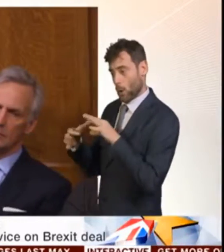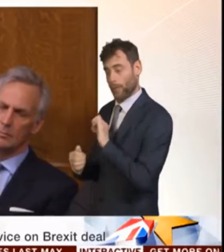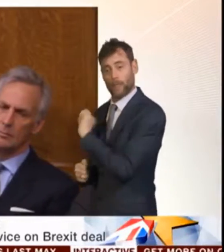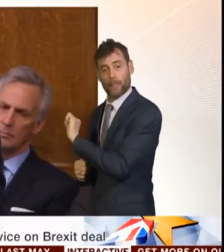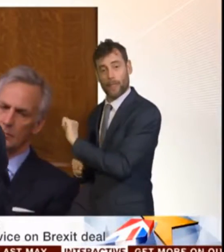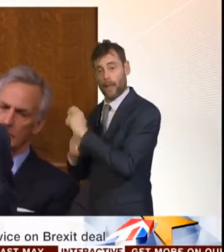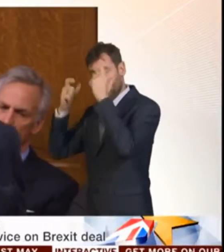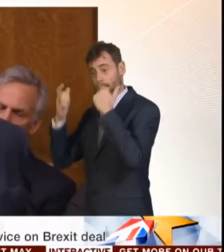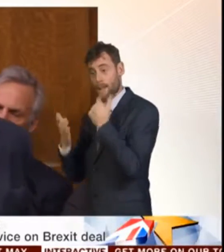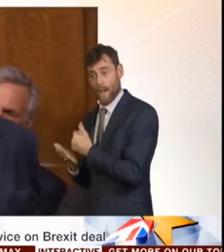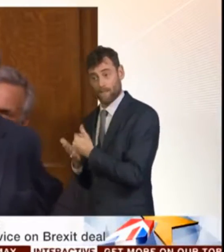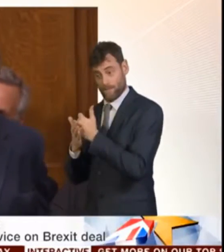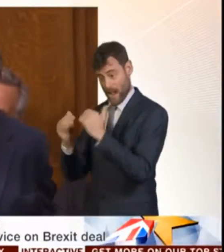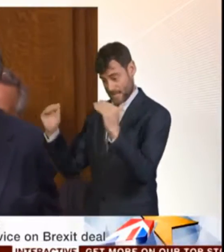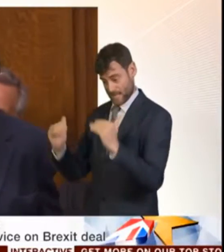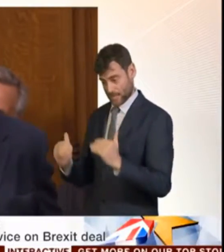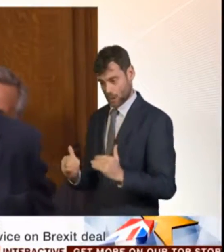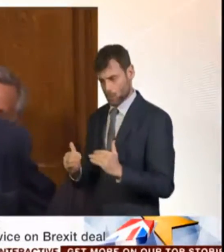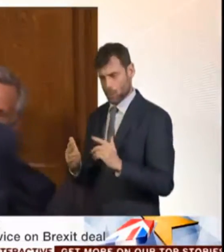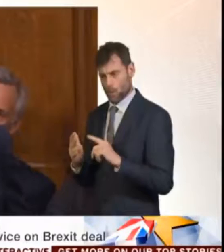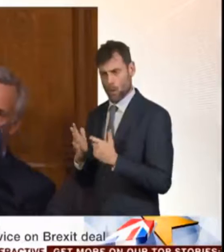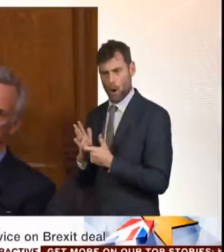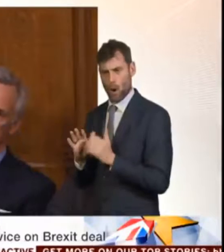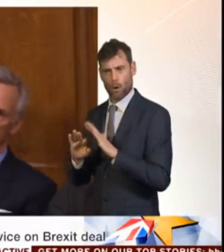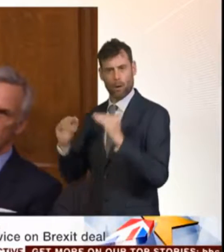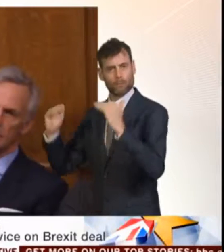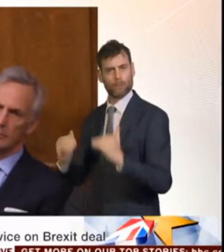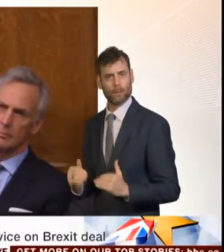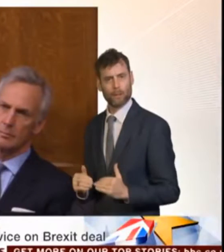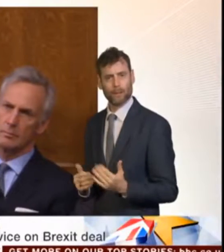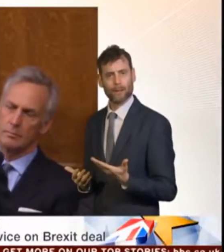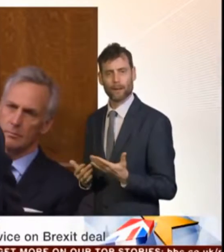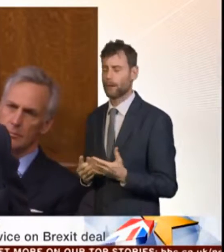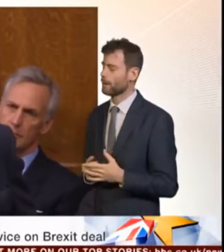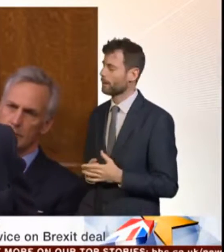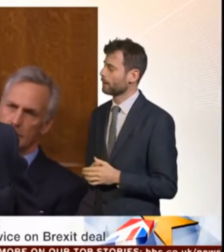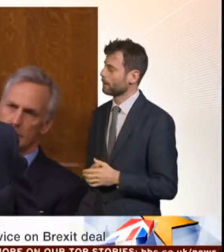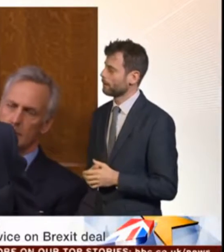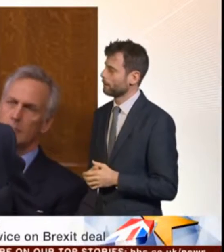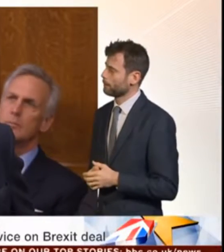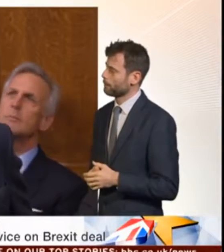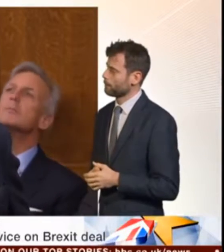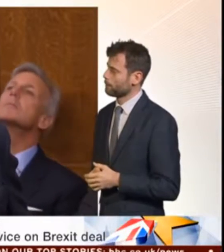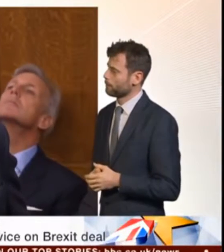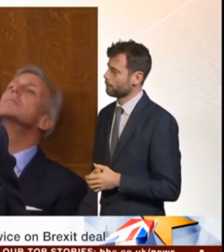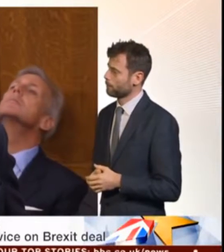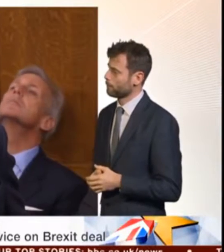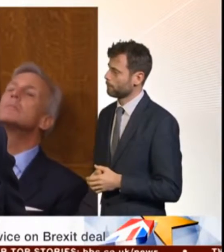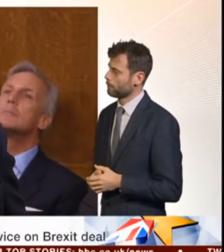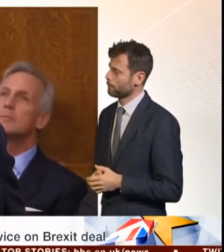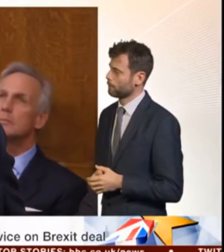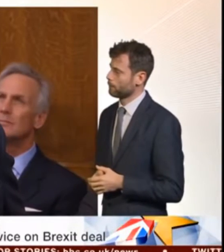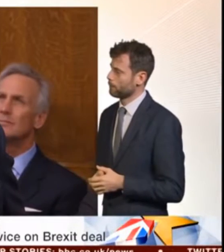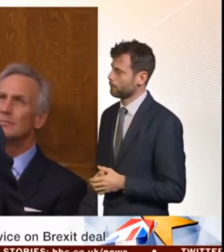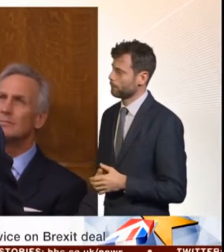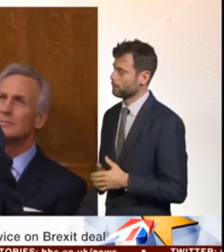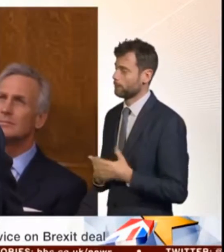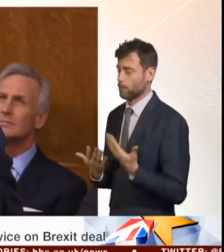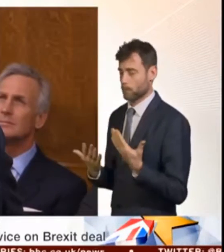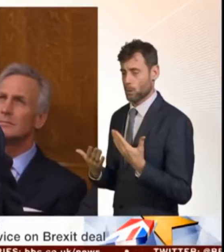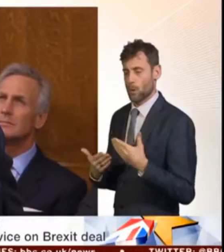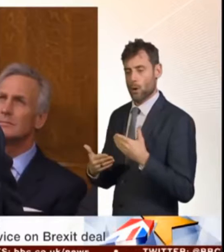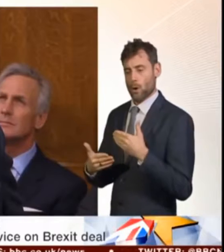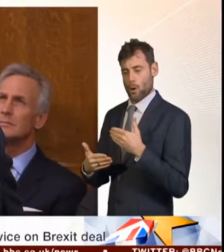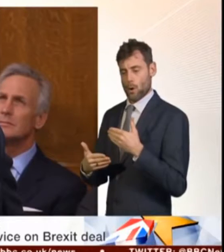Ivor Jennings is one of the greatest constitutional authorities on these matters, also says that